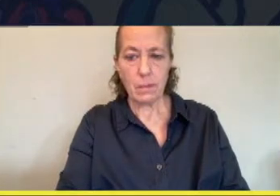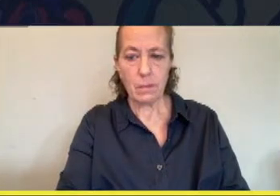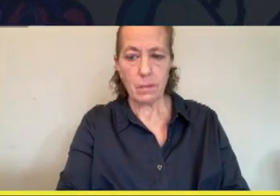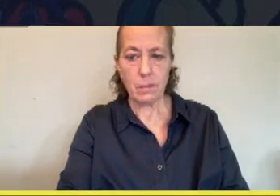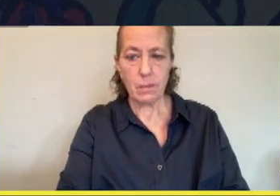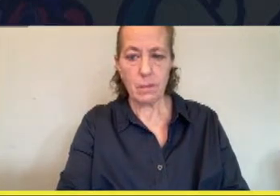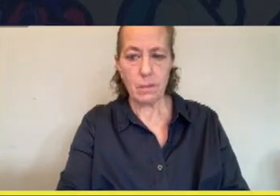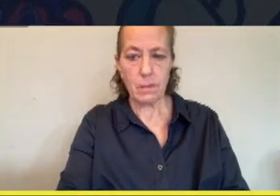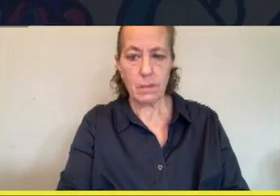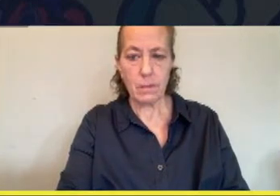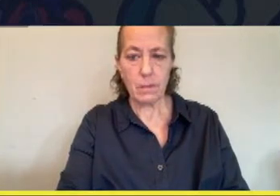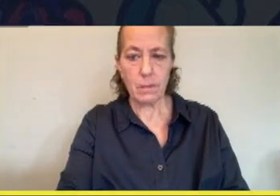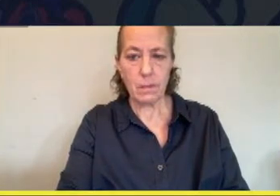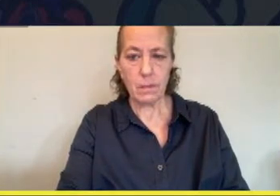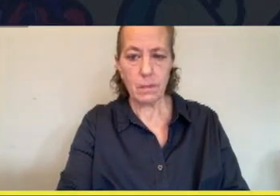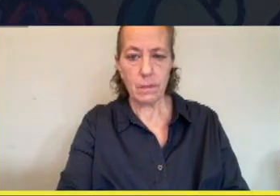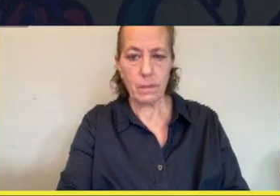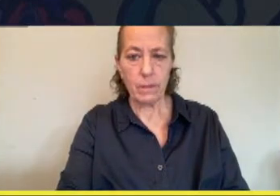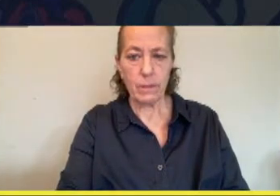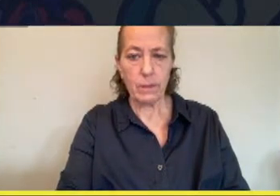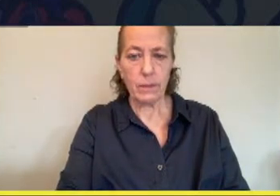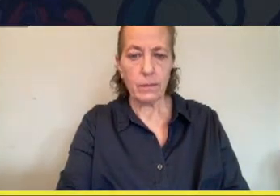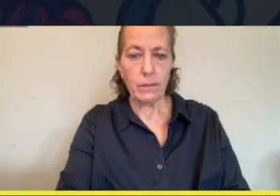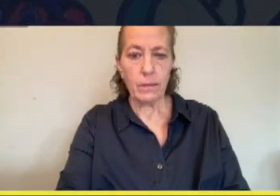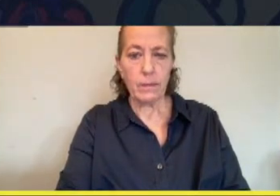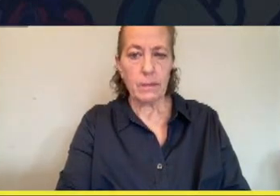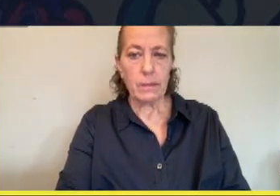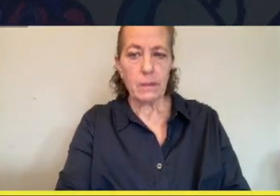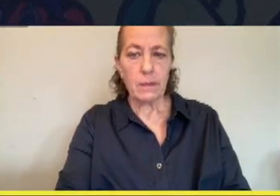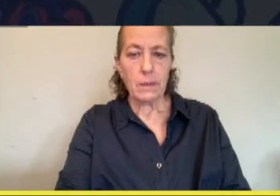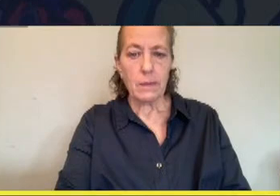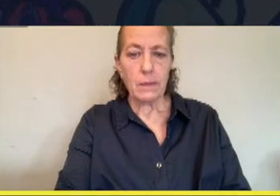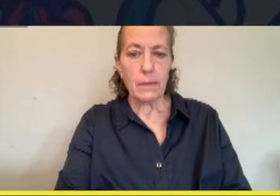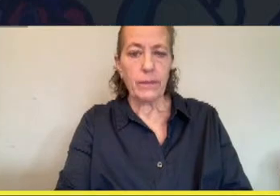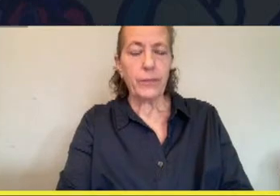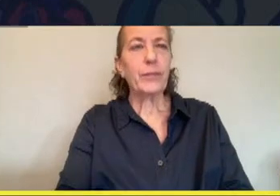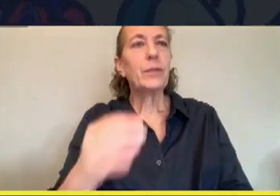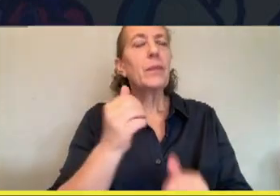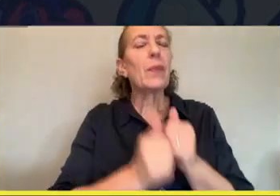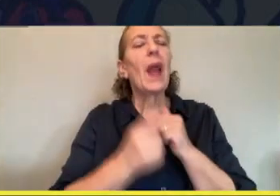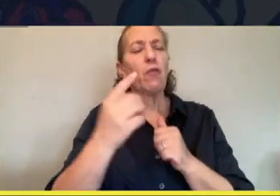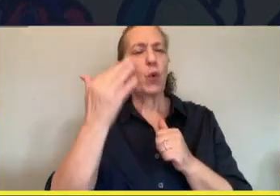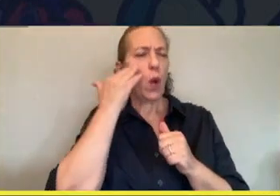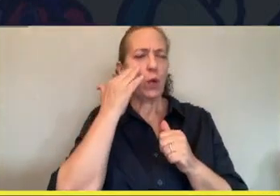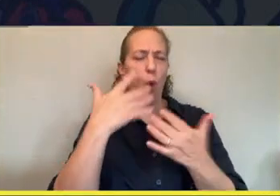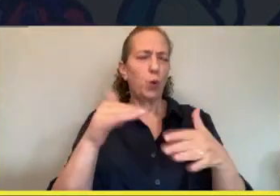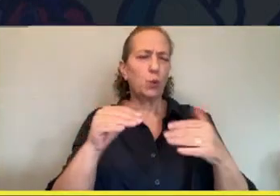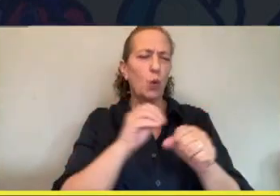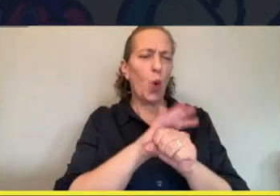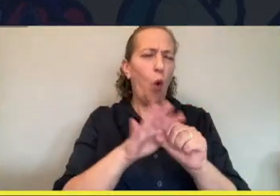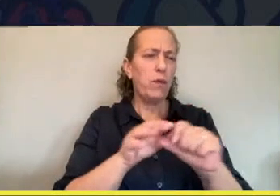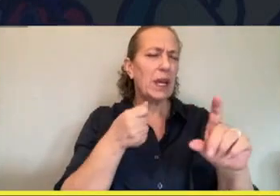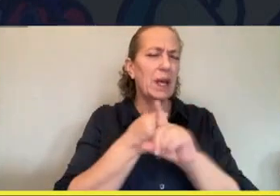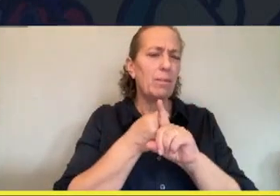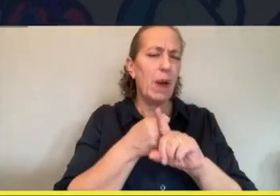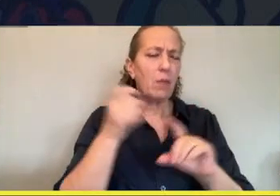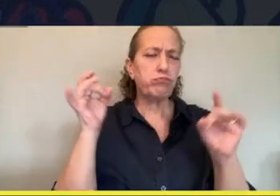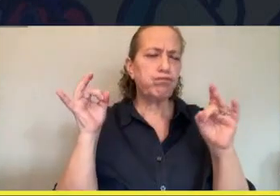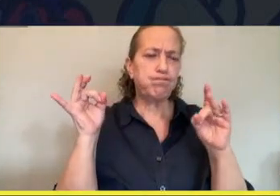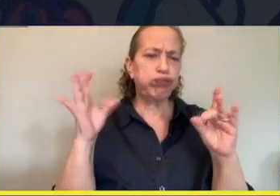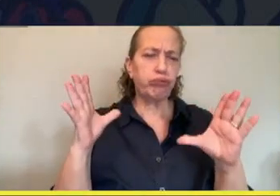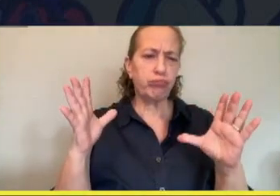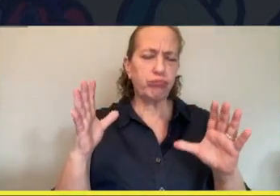knows the devastating impact of the COVID-19 that had on people with disability in the institutions during 2020. Let